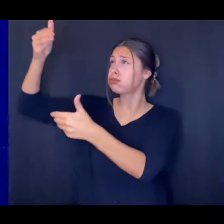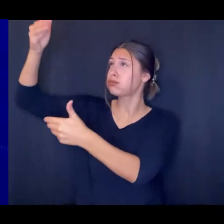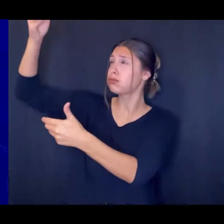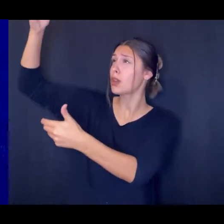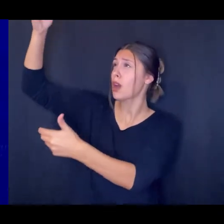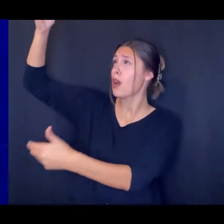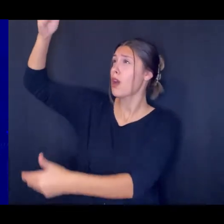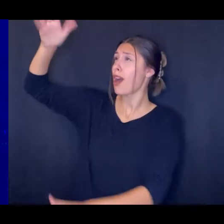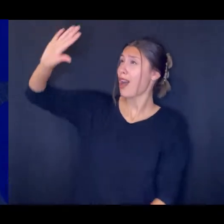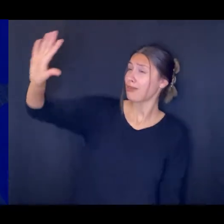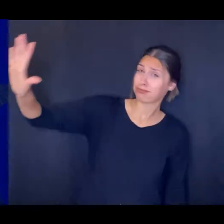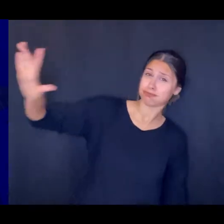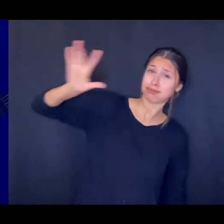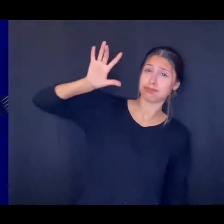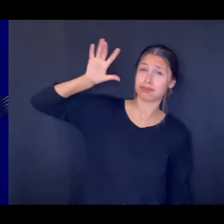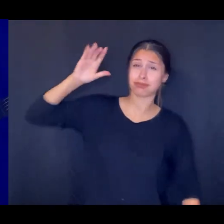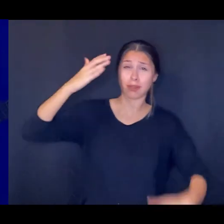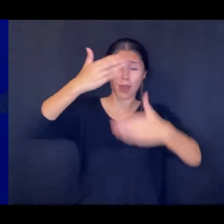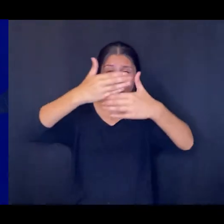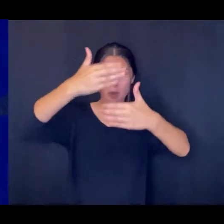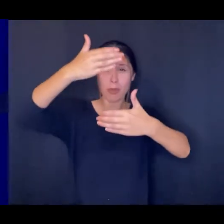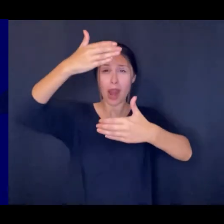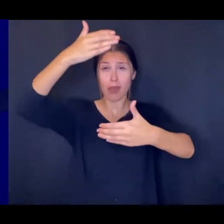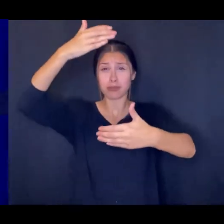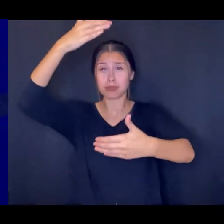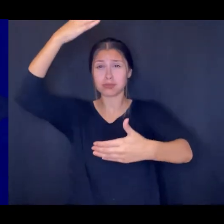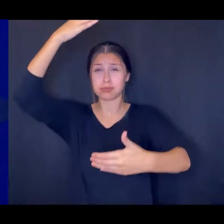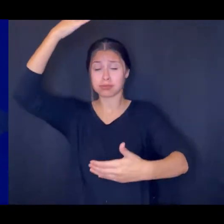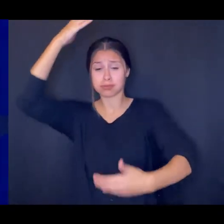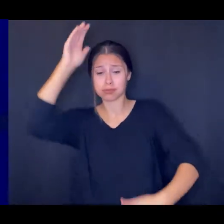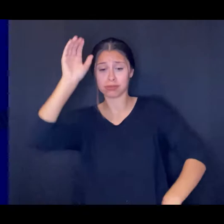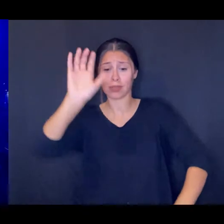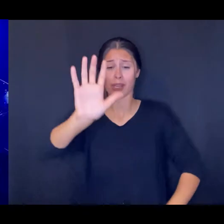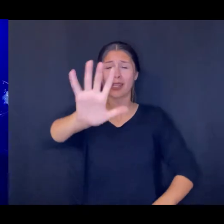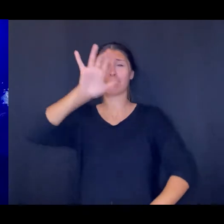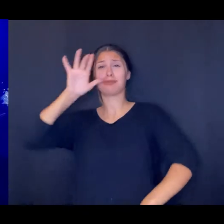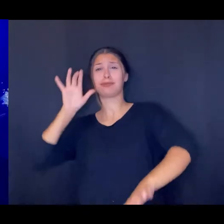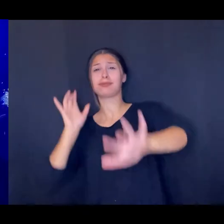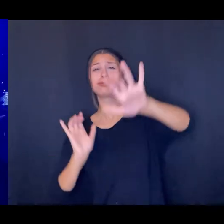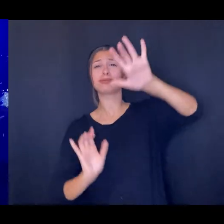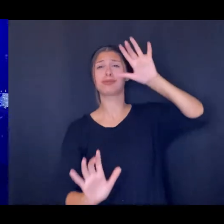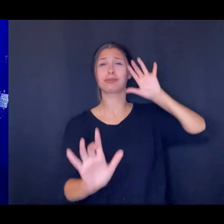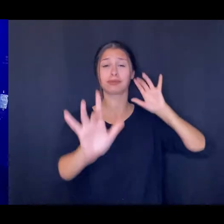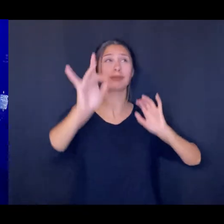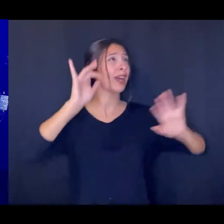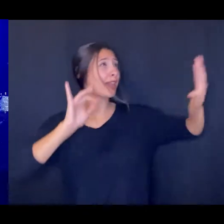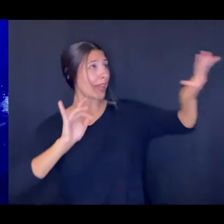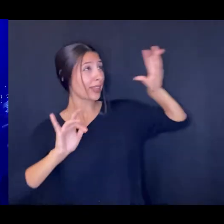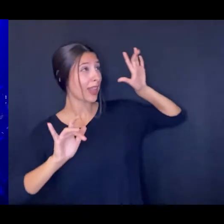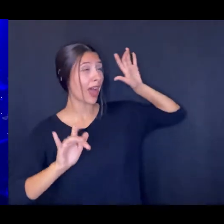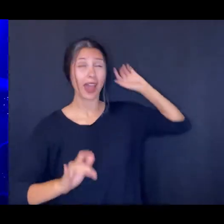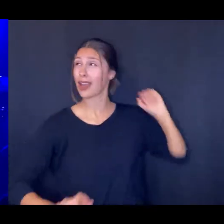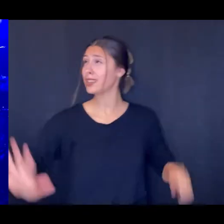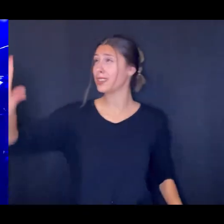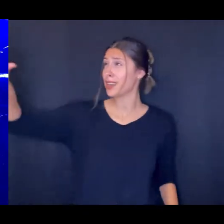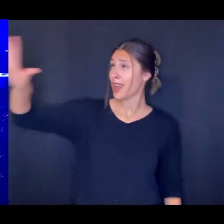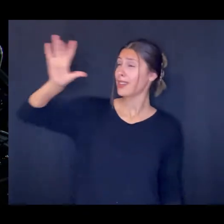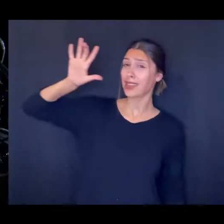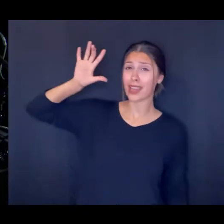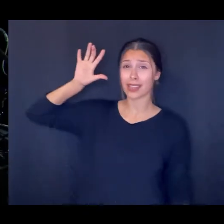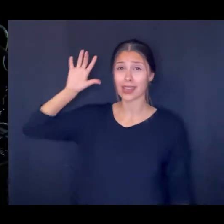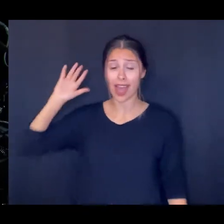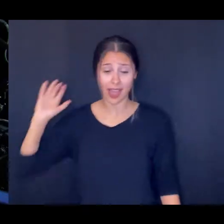push. Let his light in, open up the windows. Let the light in, open up the windows. Let the light